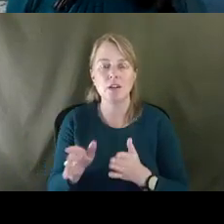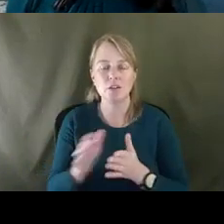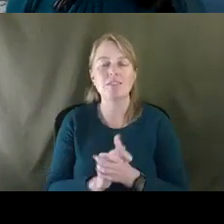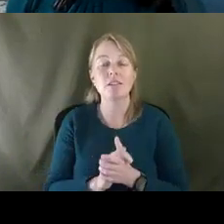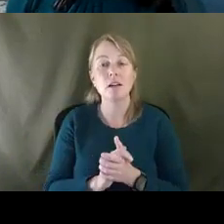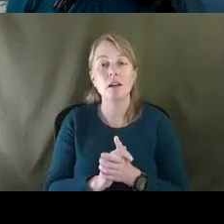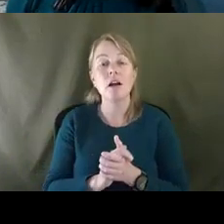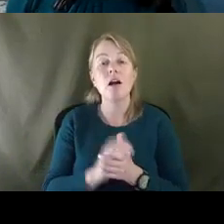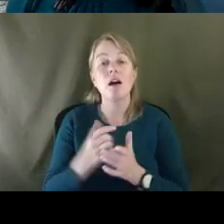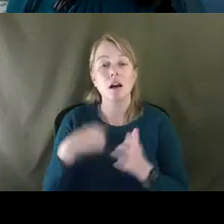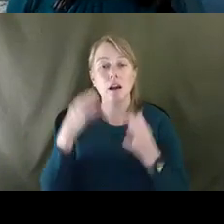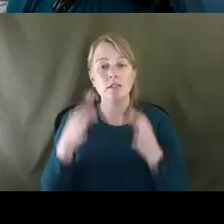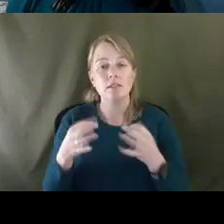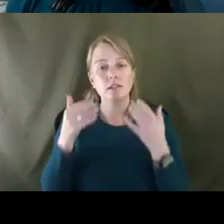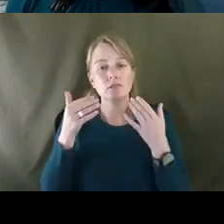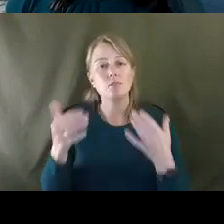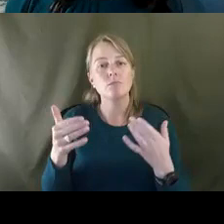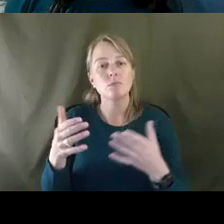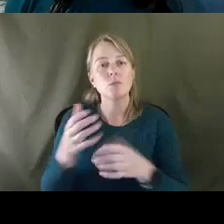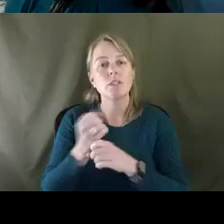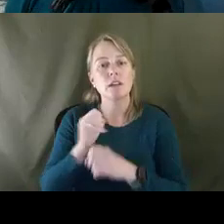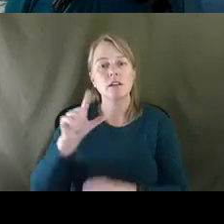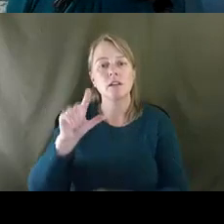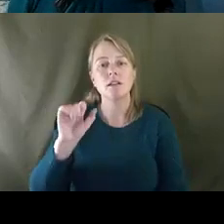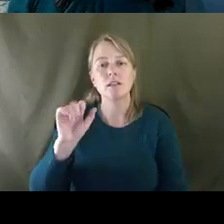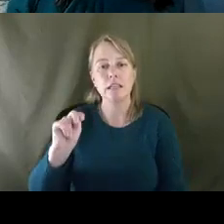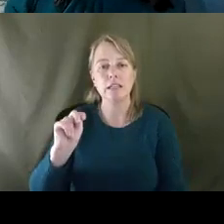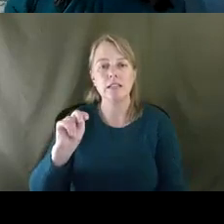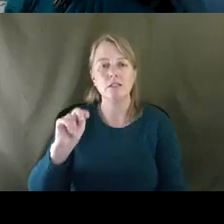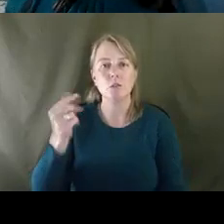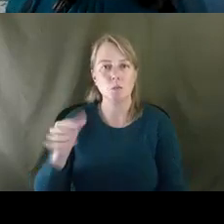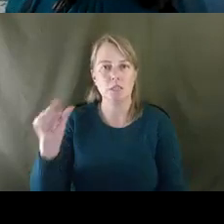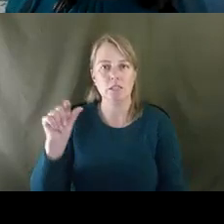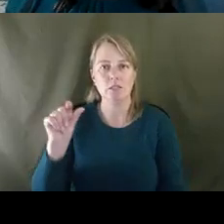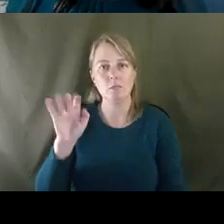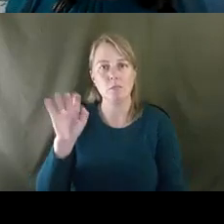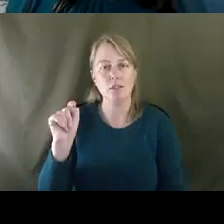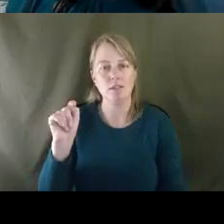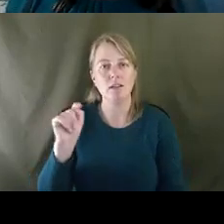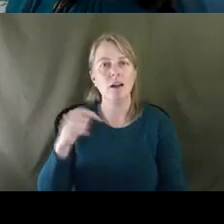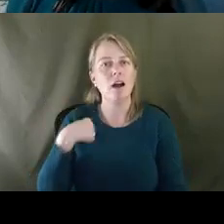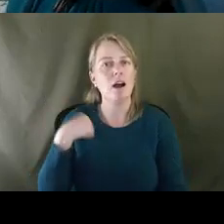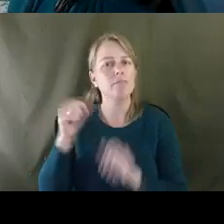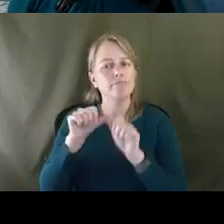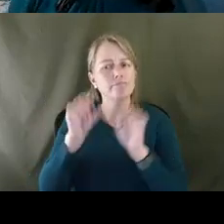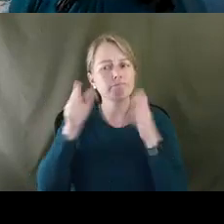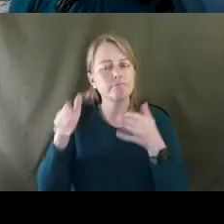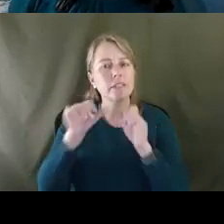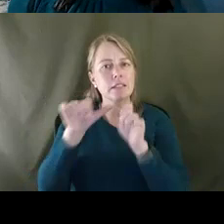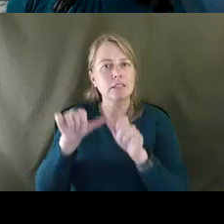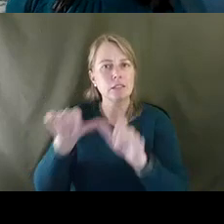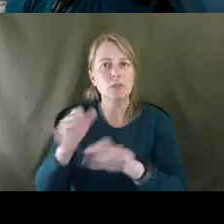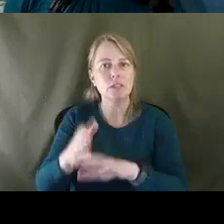I decided to go ahead and get my Lean Six Sigma Green Belt, and I've been doing everything related to continuous improvement ever